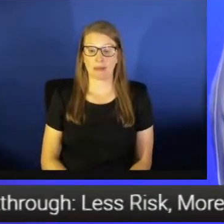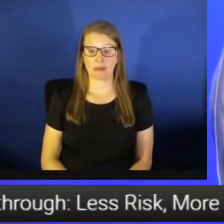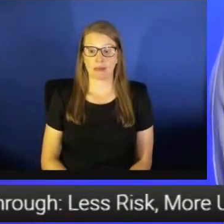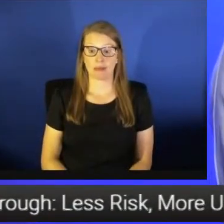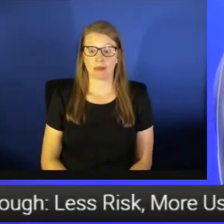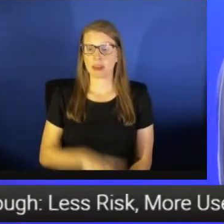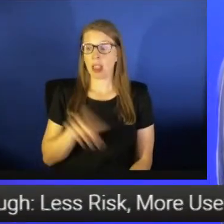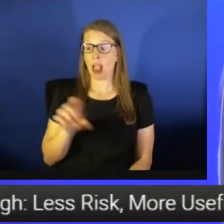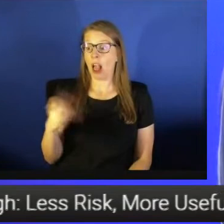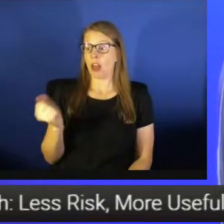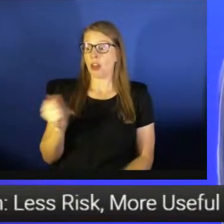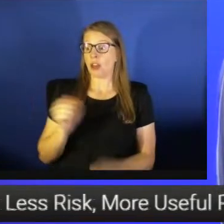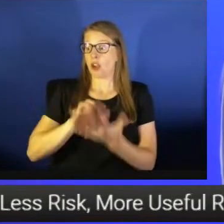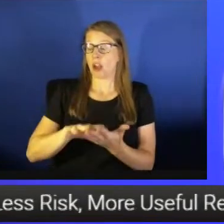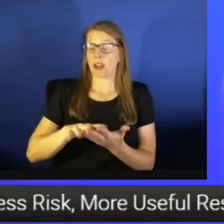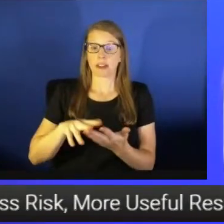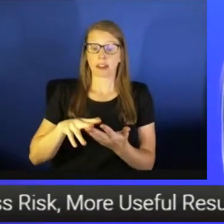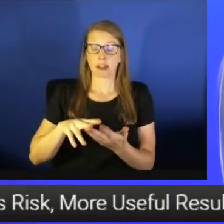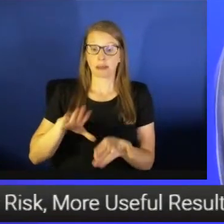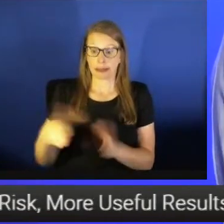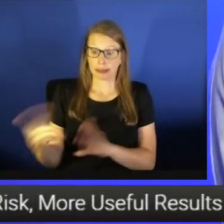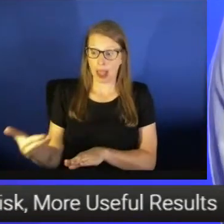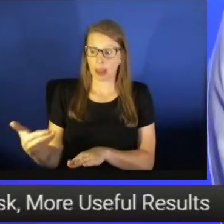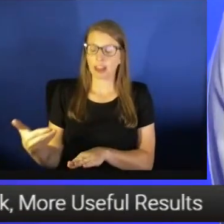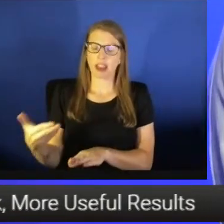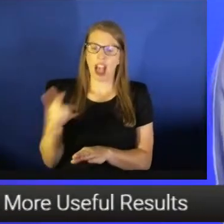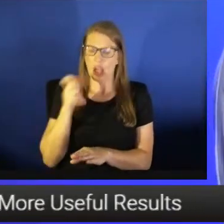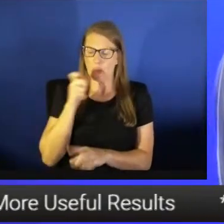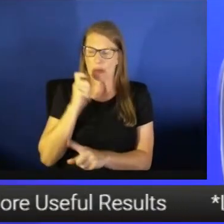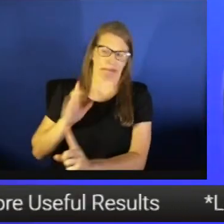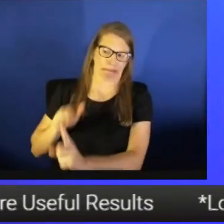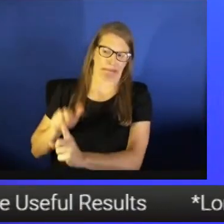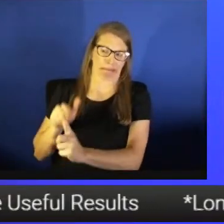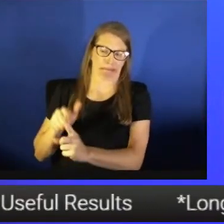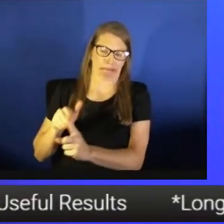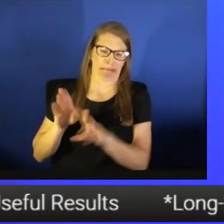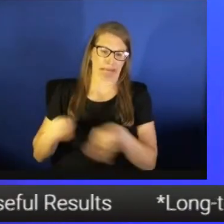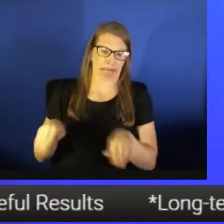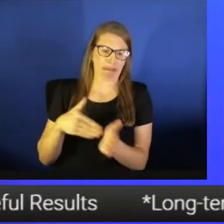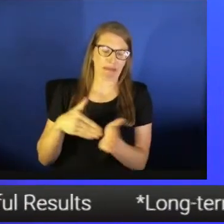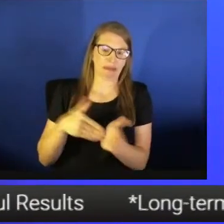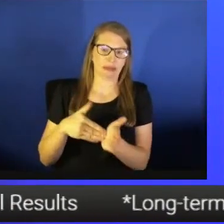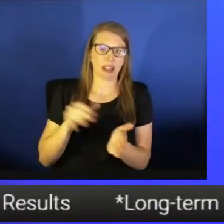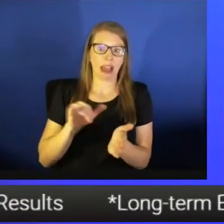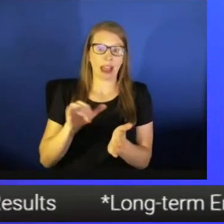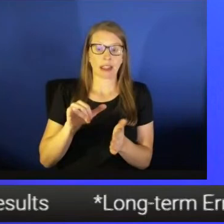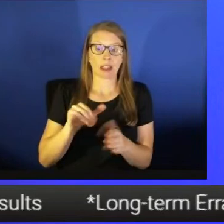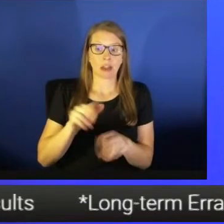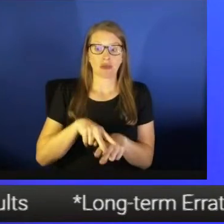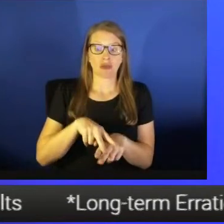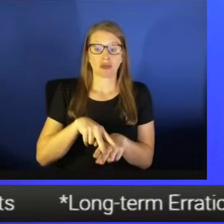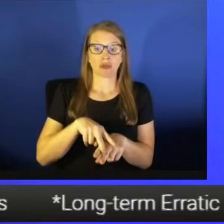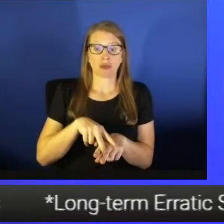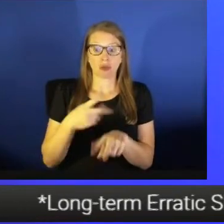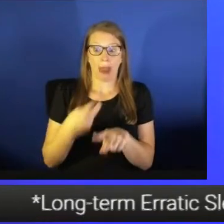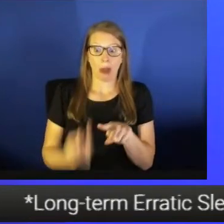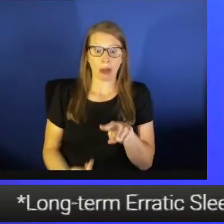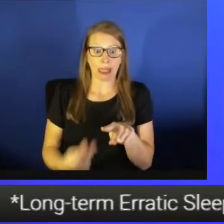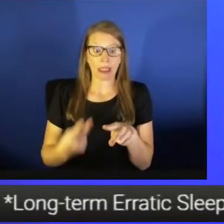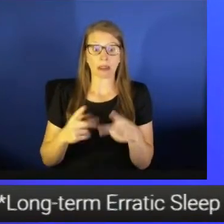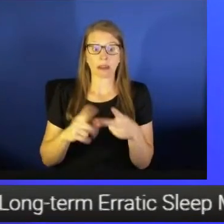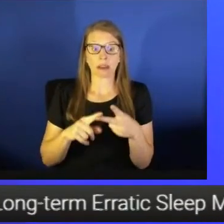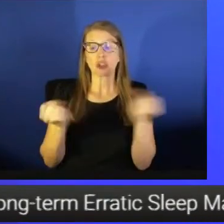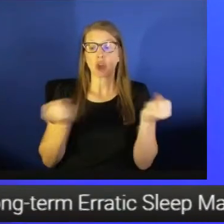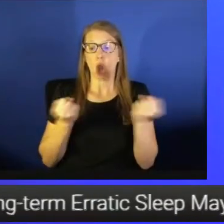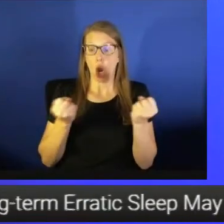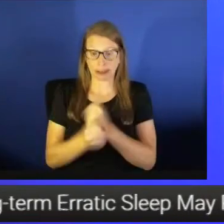death. I'll defer to our pediatricians if I don't get this right, but things like drowning and car safety and things that, we